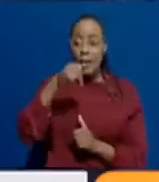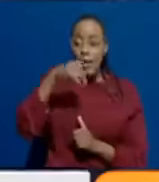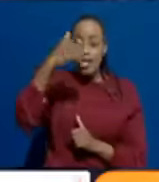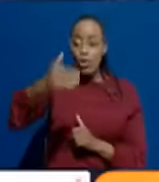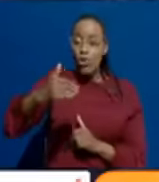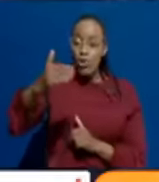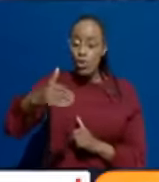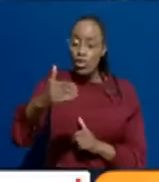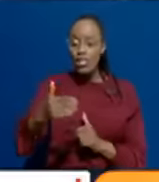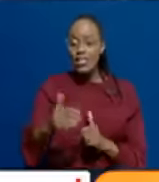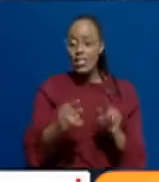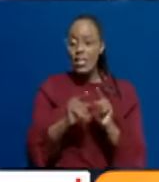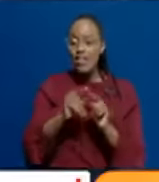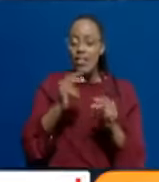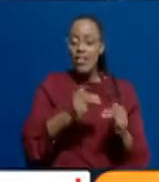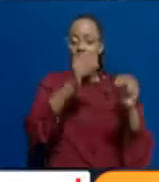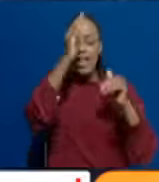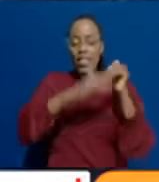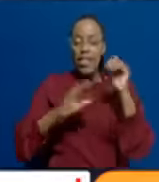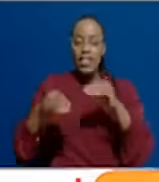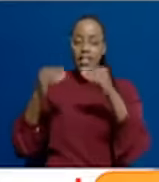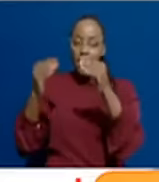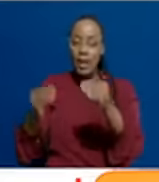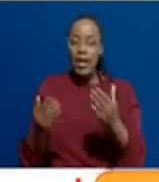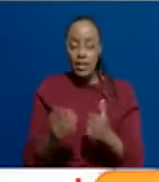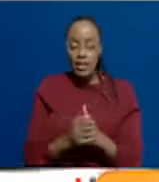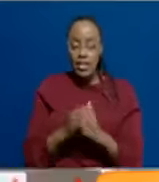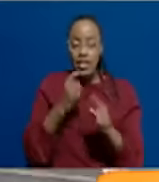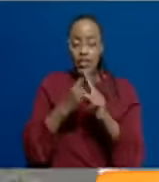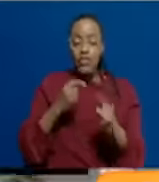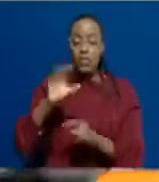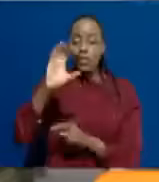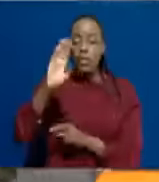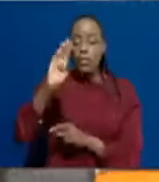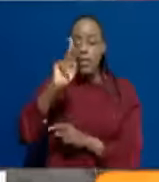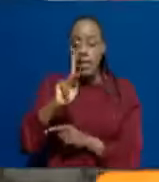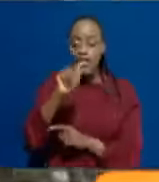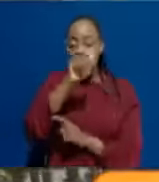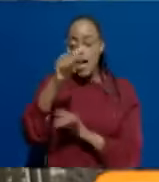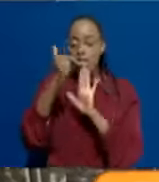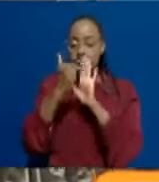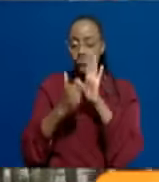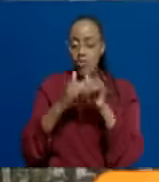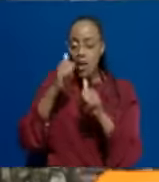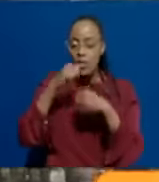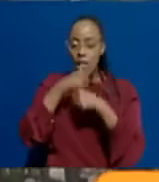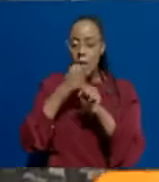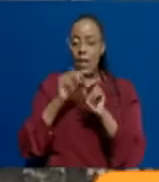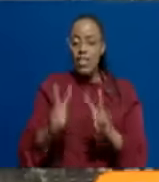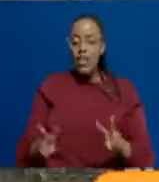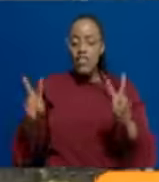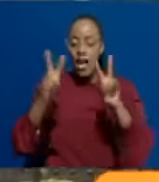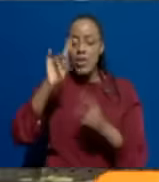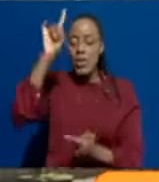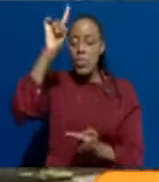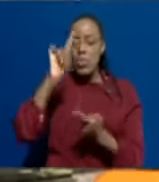been mostly been higher than supply. According to CBK, other factors contributing to the devaluation of the